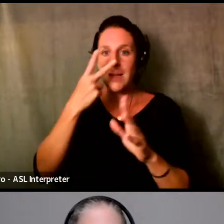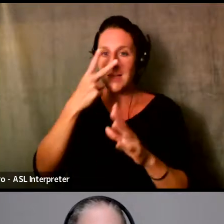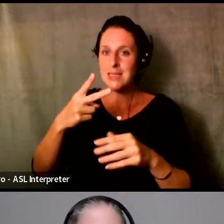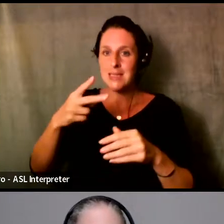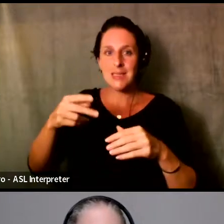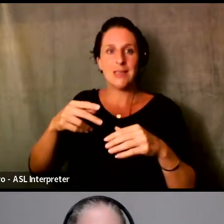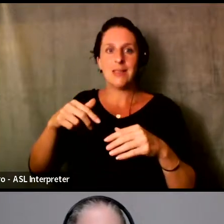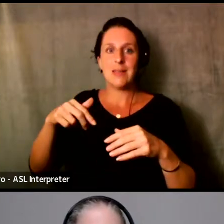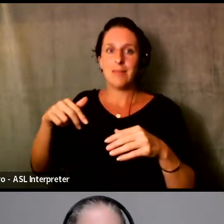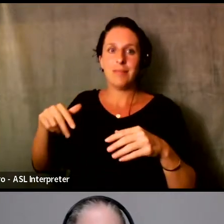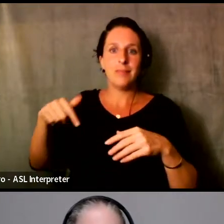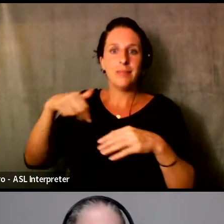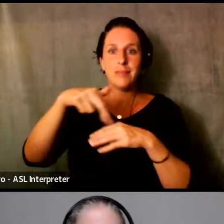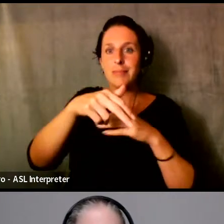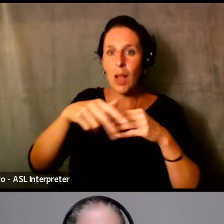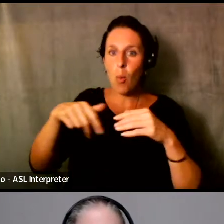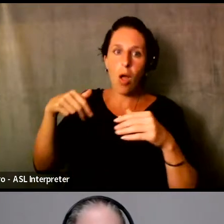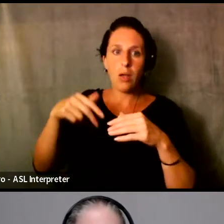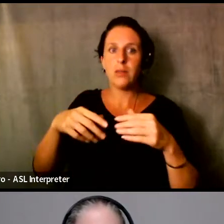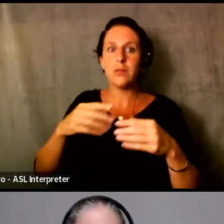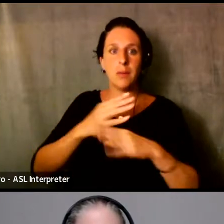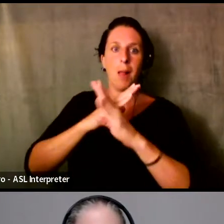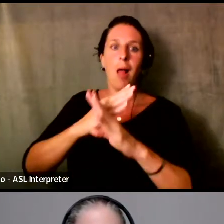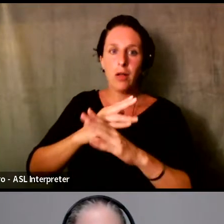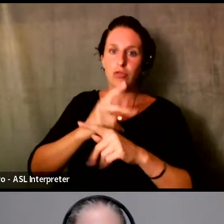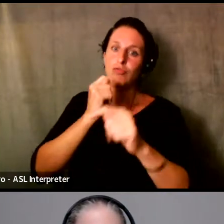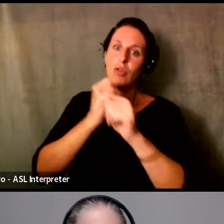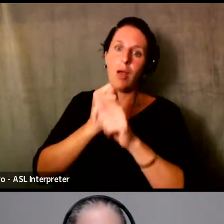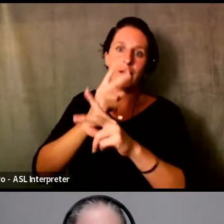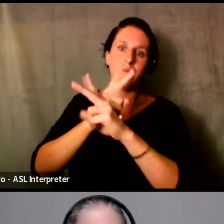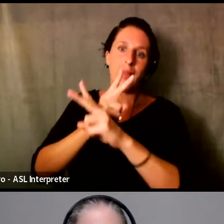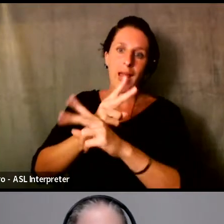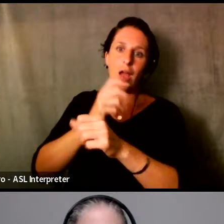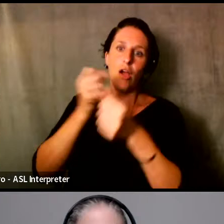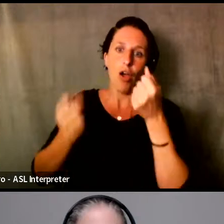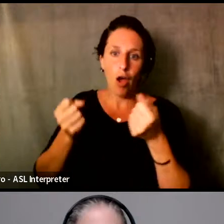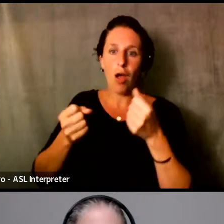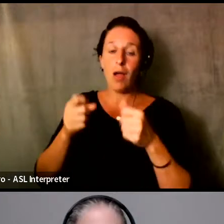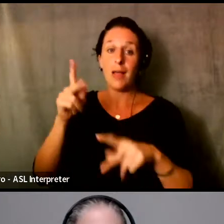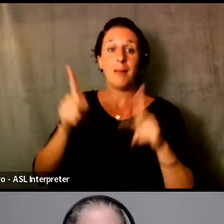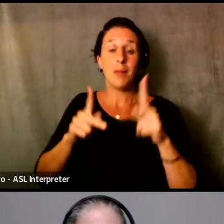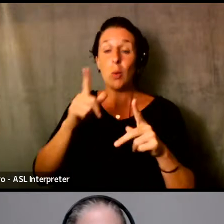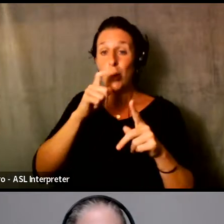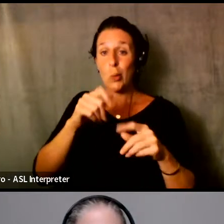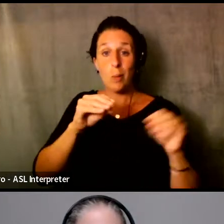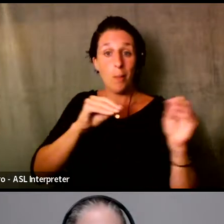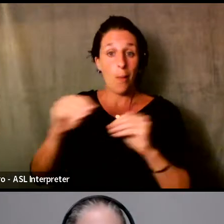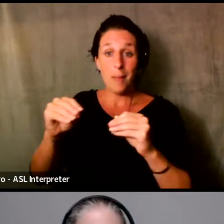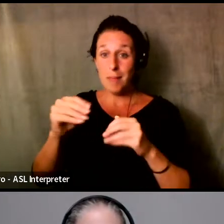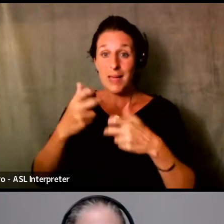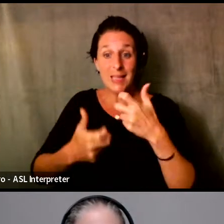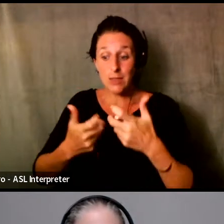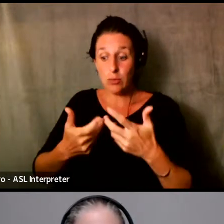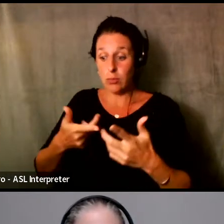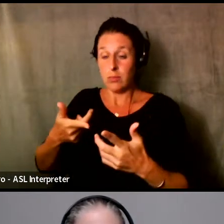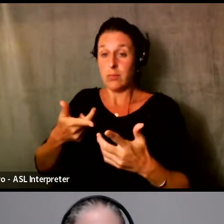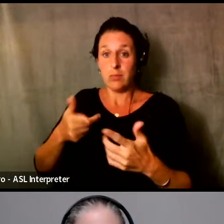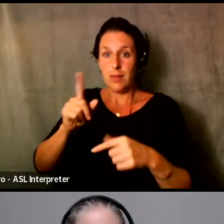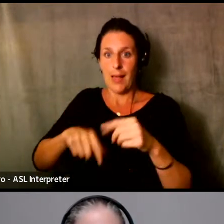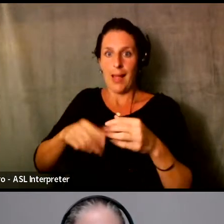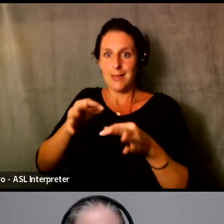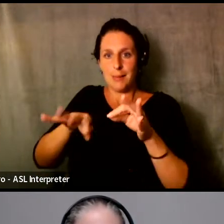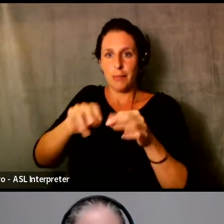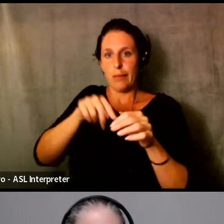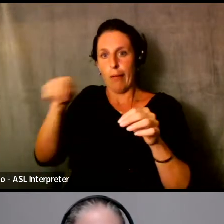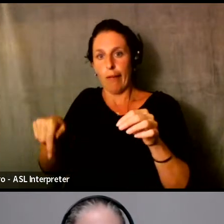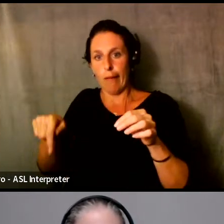with trucks, vans, cars, and folks with mobility issues cannot just simply go down the sidewalk.